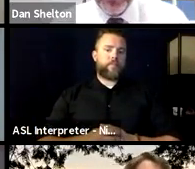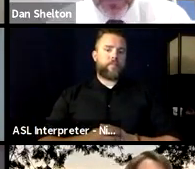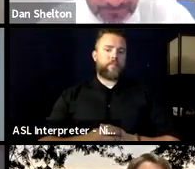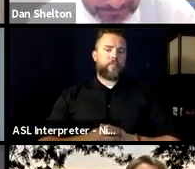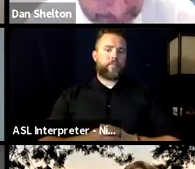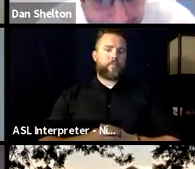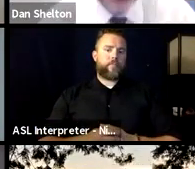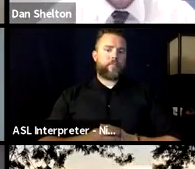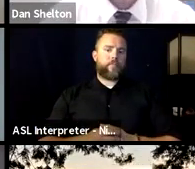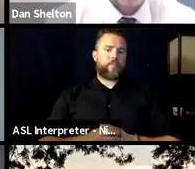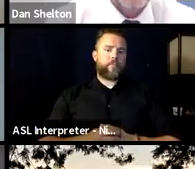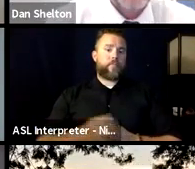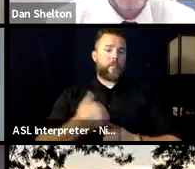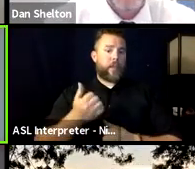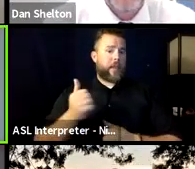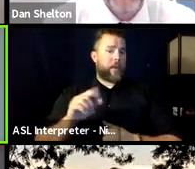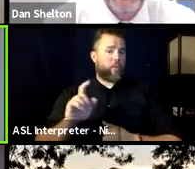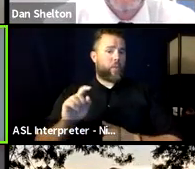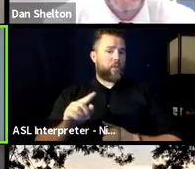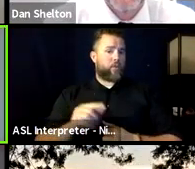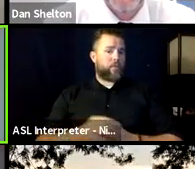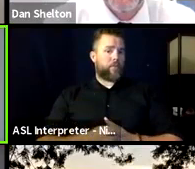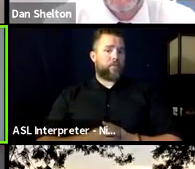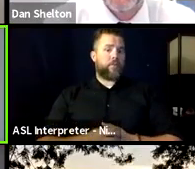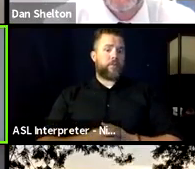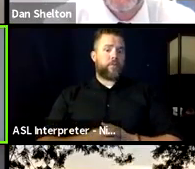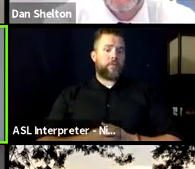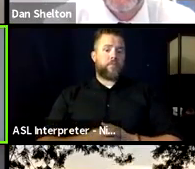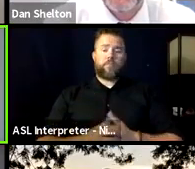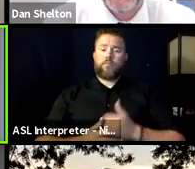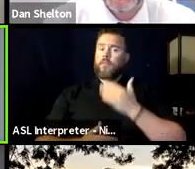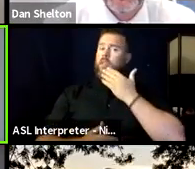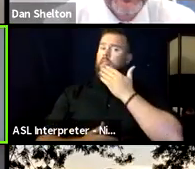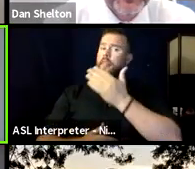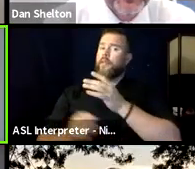Okay. Any questions? Yeah, thank you for that explanation.